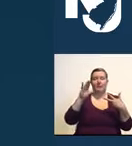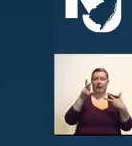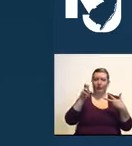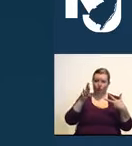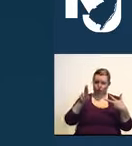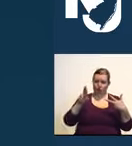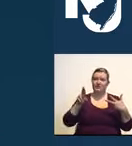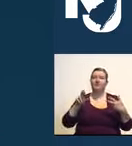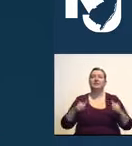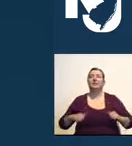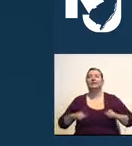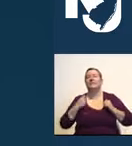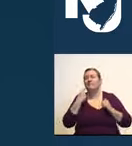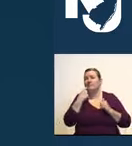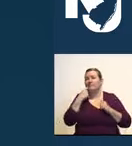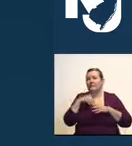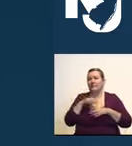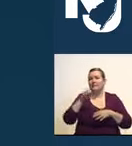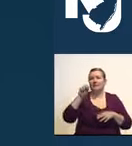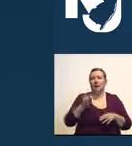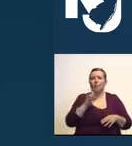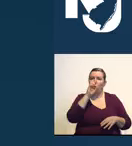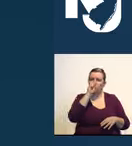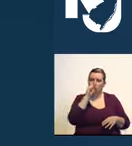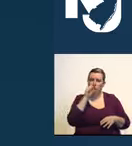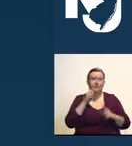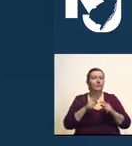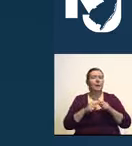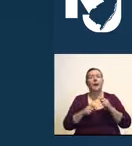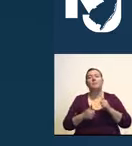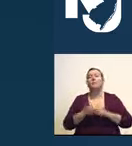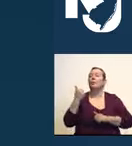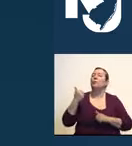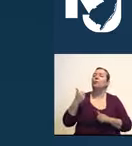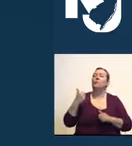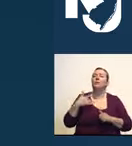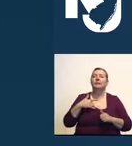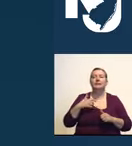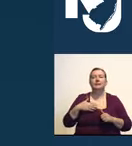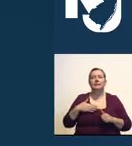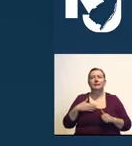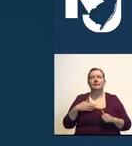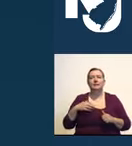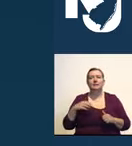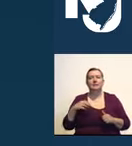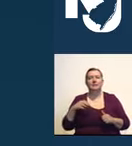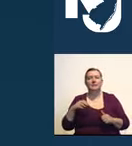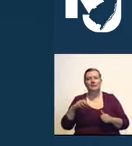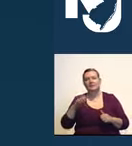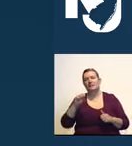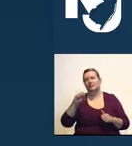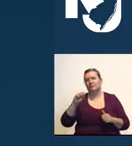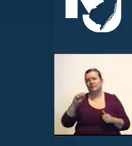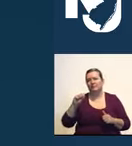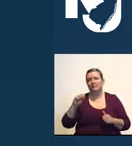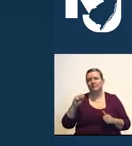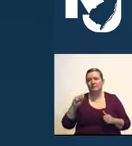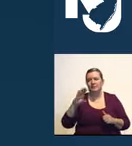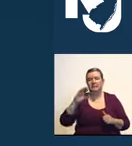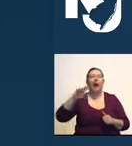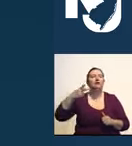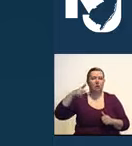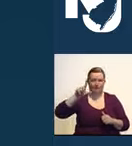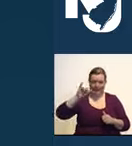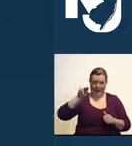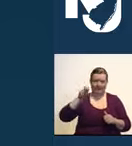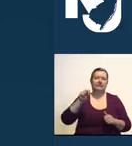lived most recently in South Orange, but spent most of his 79 years in Scotch Plains. A graduate of Rutgers Law School, Michael was a fixture